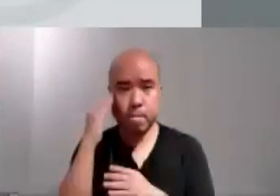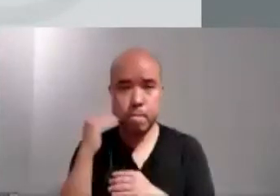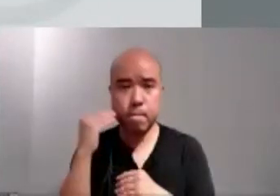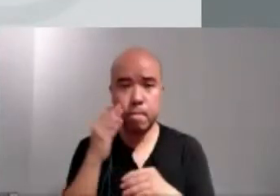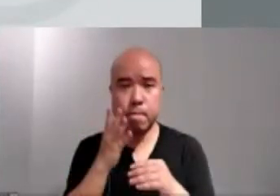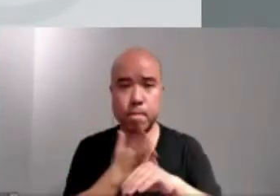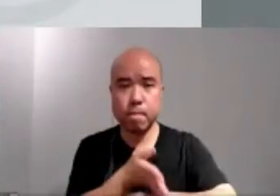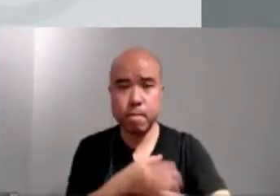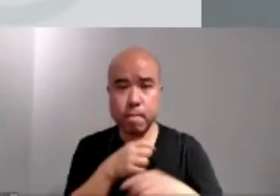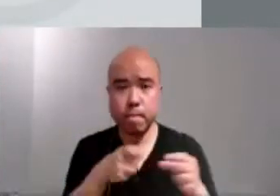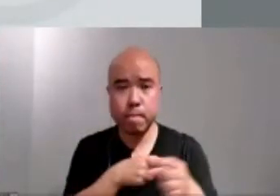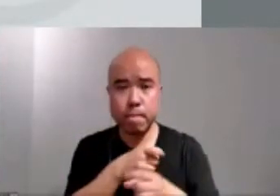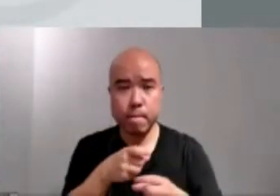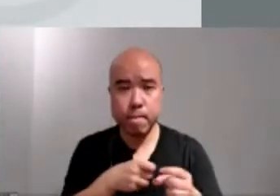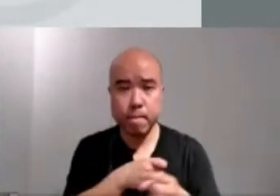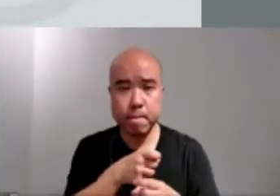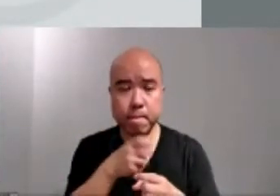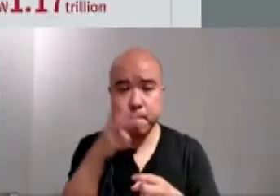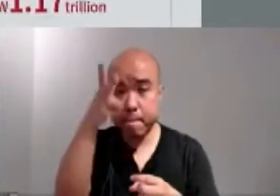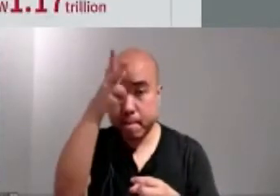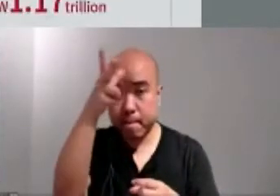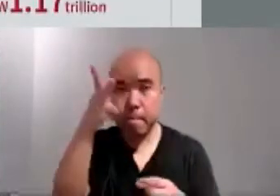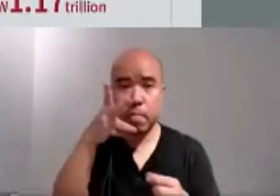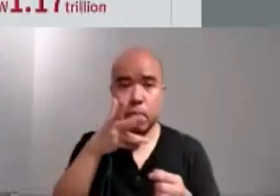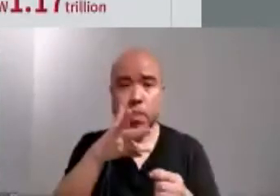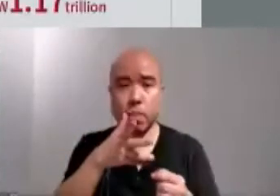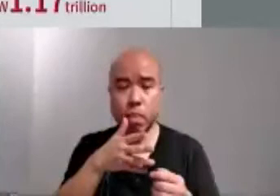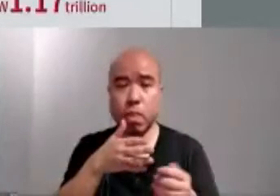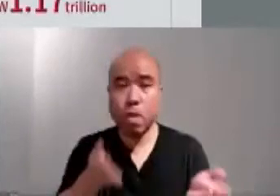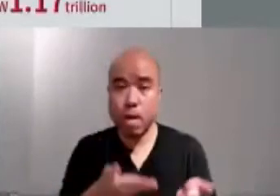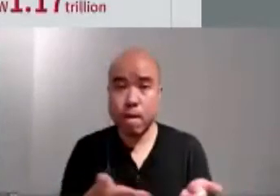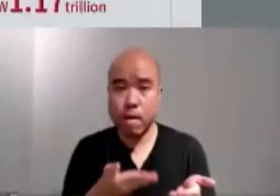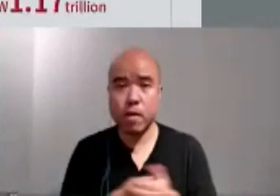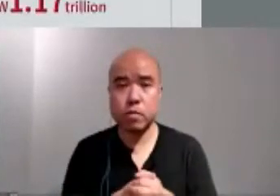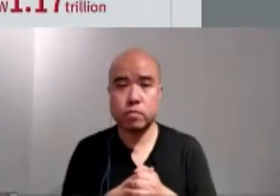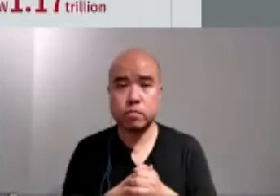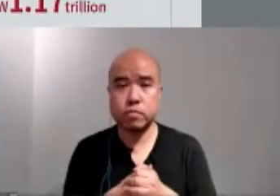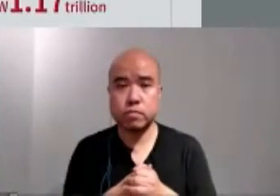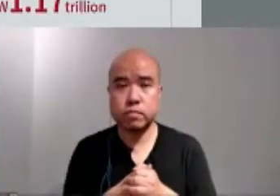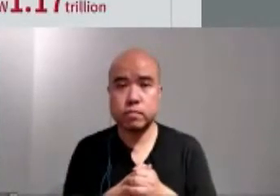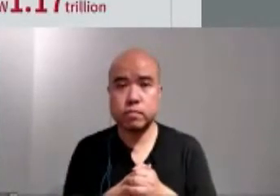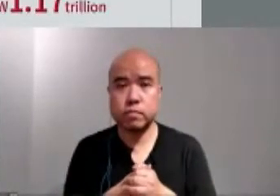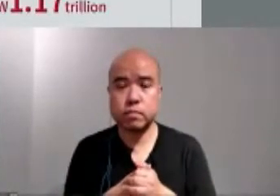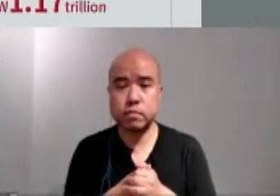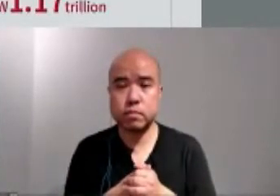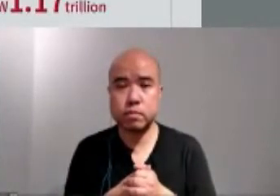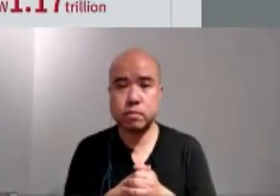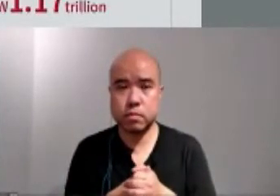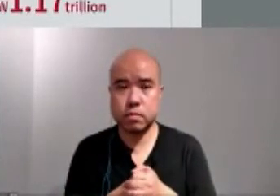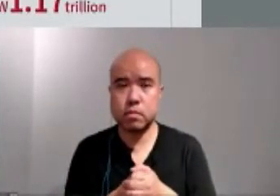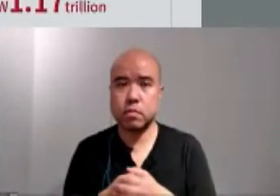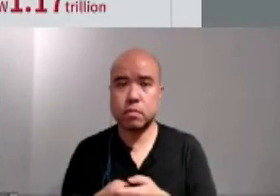sector led by Korean government. Following this trend, the current social ecosystem in Korea